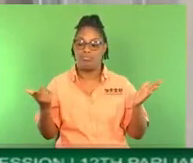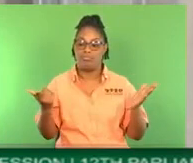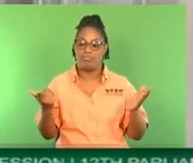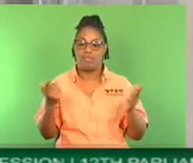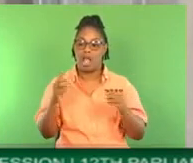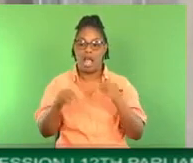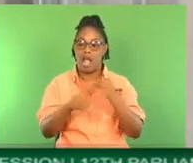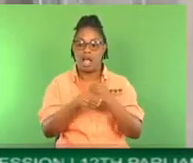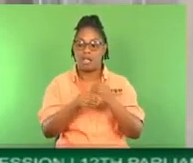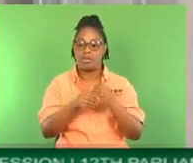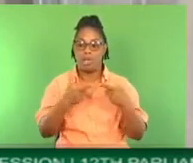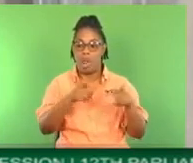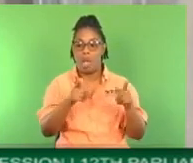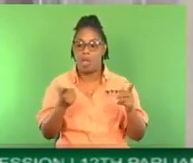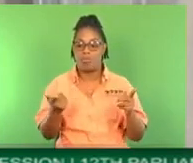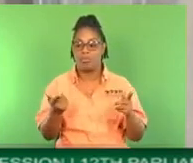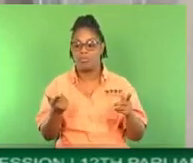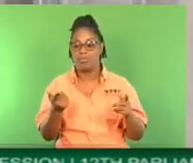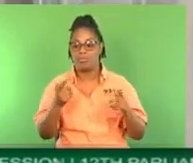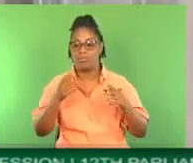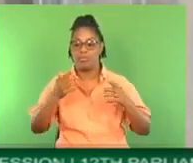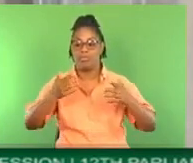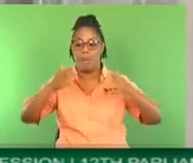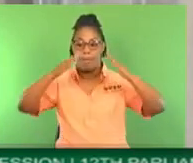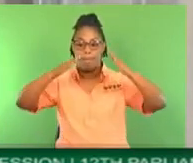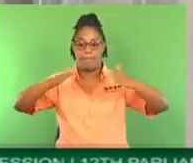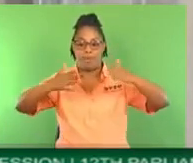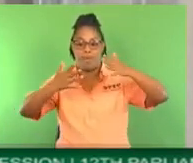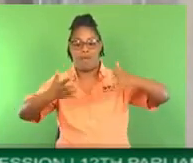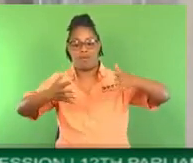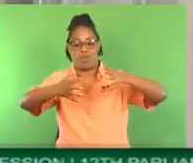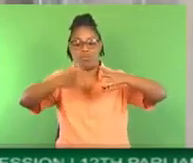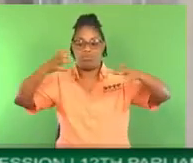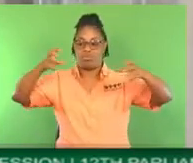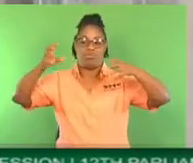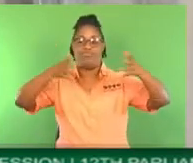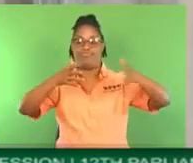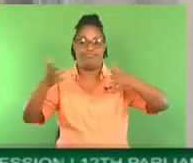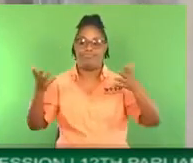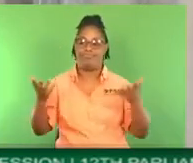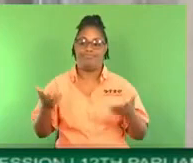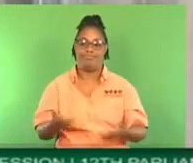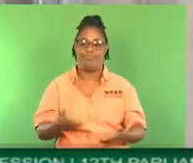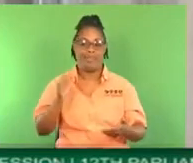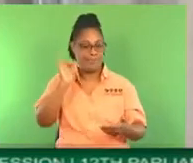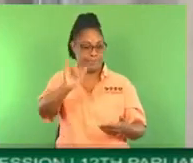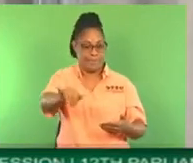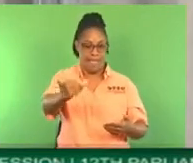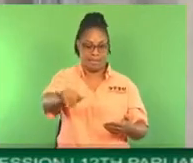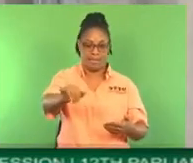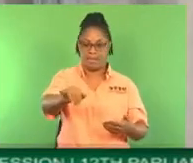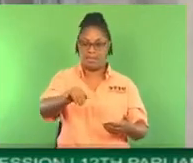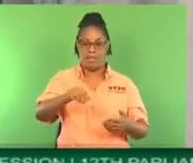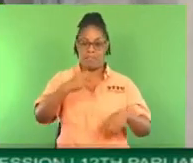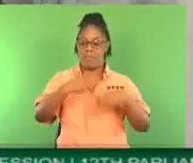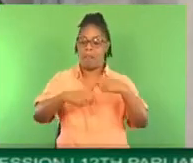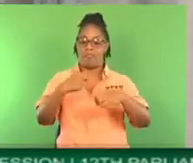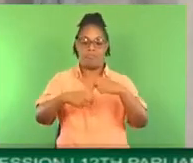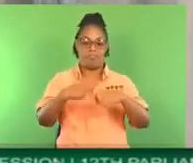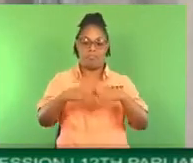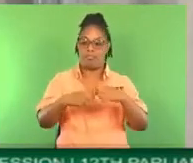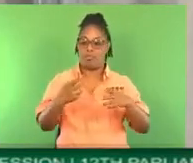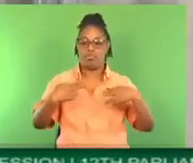Sangre Grande, because without that, whatever roads that you're building with taxpayers' dollars, those roads are